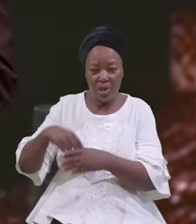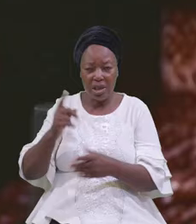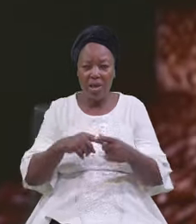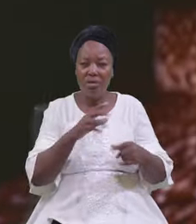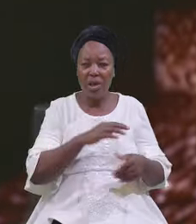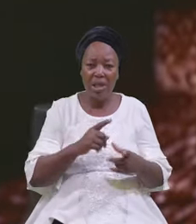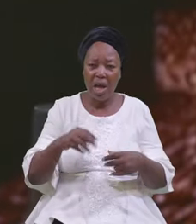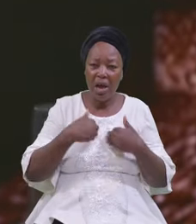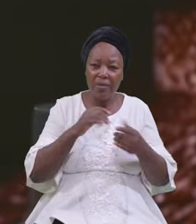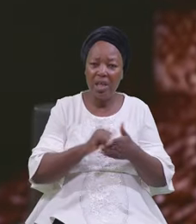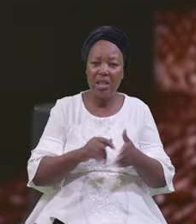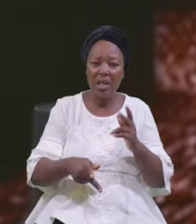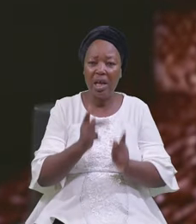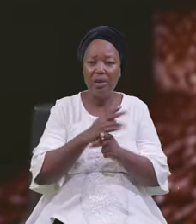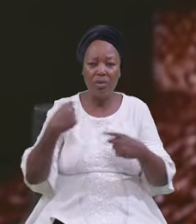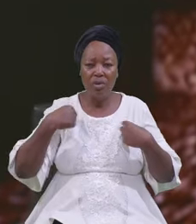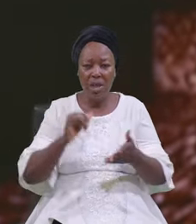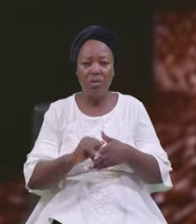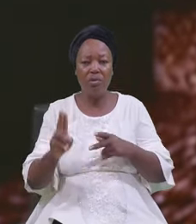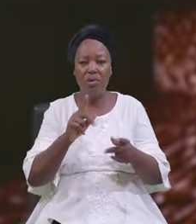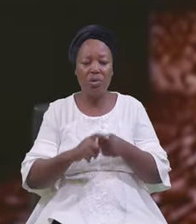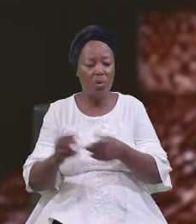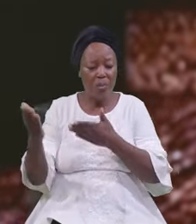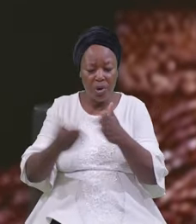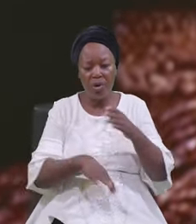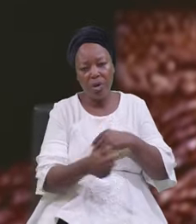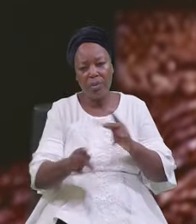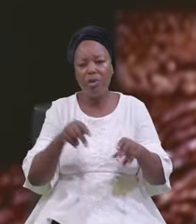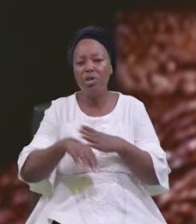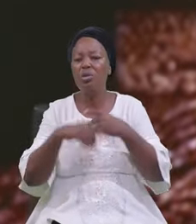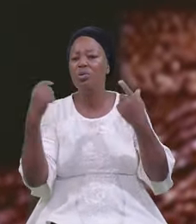other people into sin and into evil.